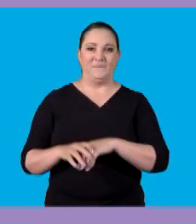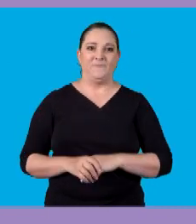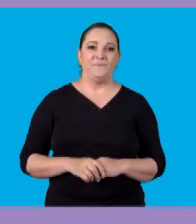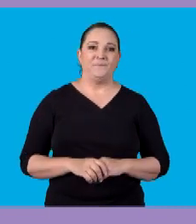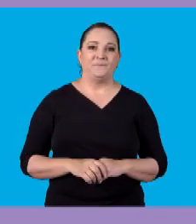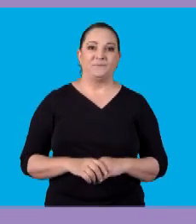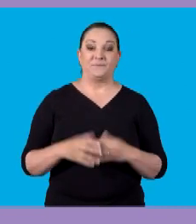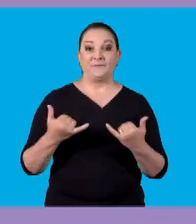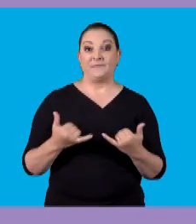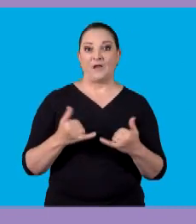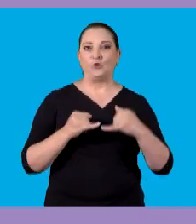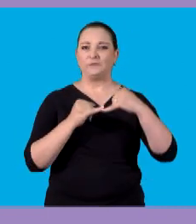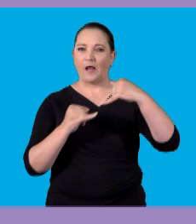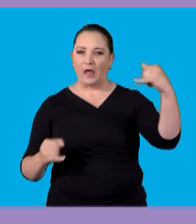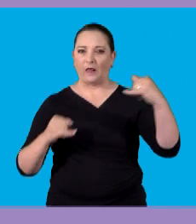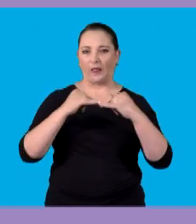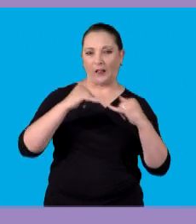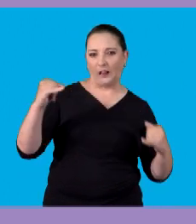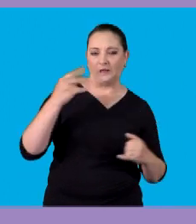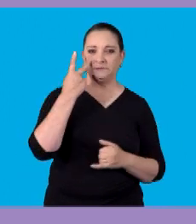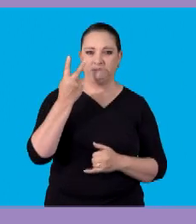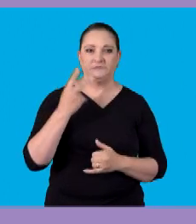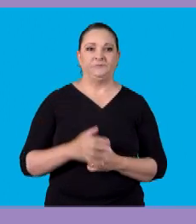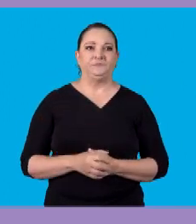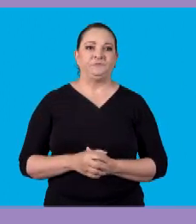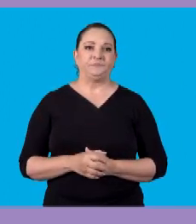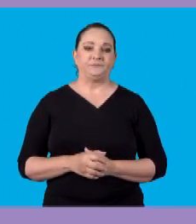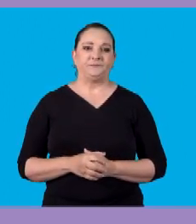equal. So let's look at those diagonals.